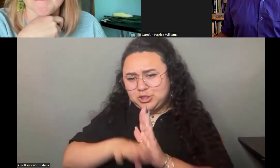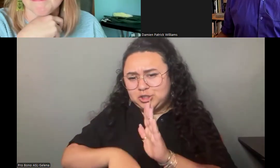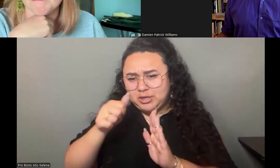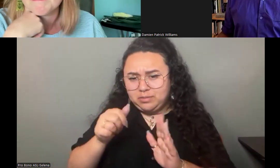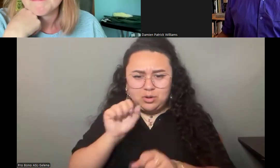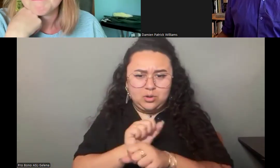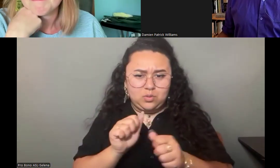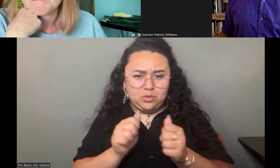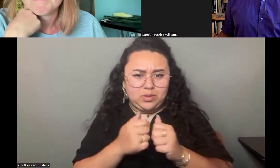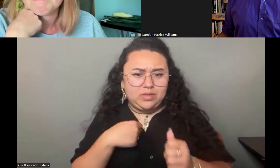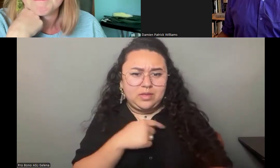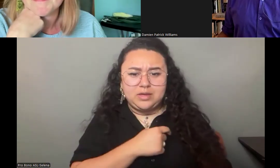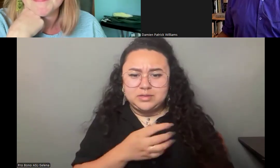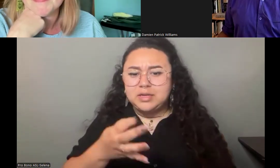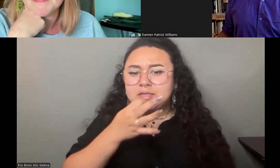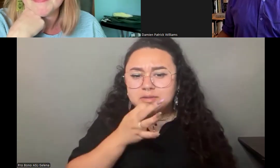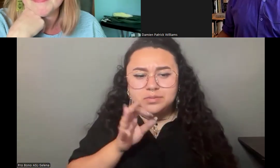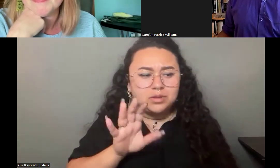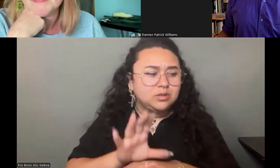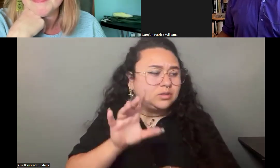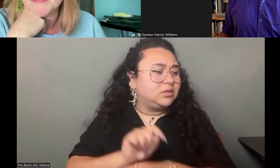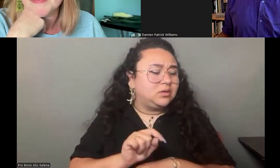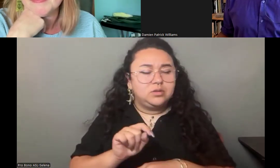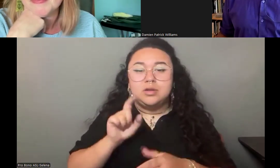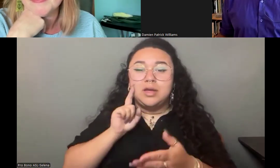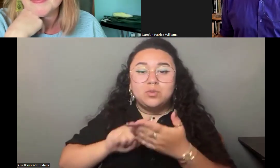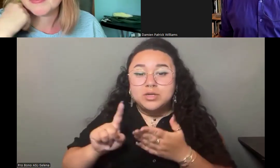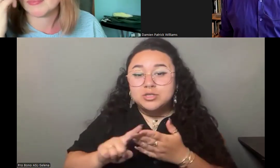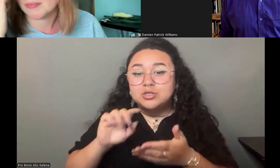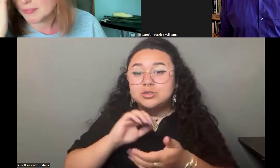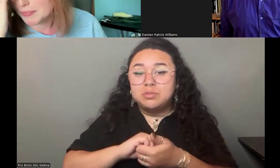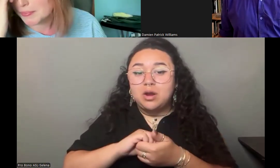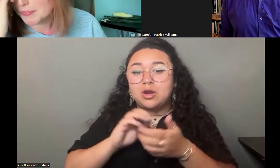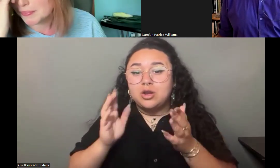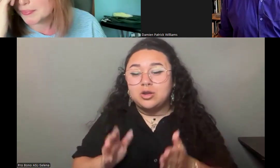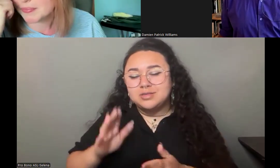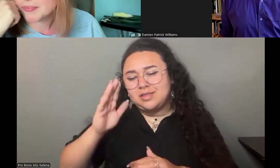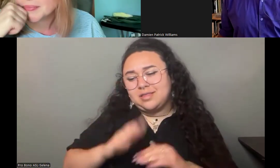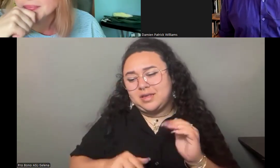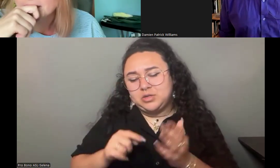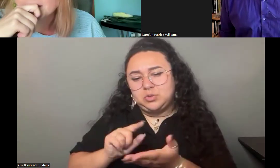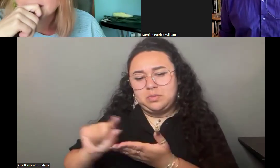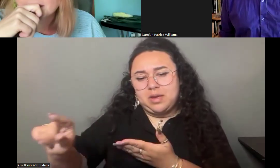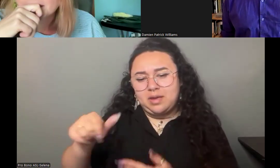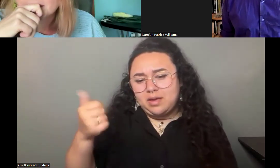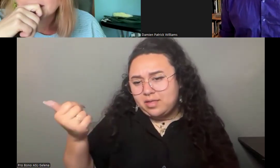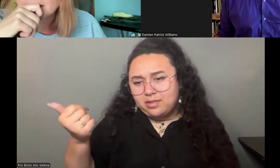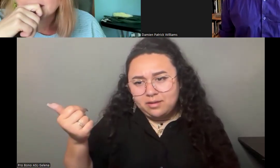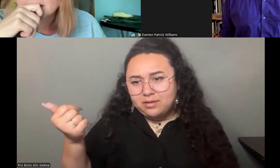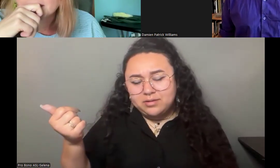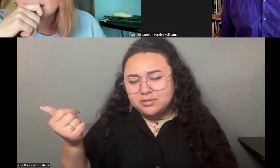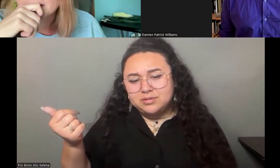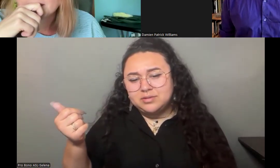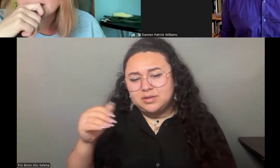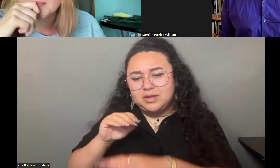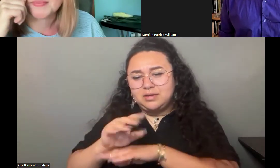us as expert consultants and research partners than it is to pay some advisory